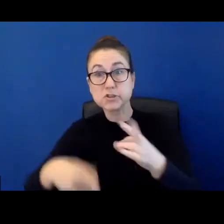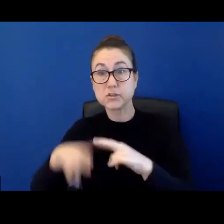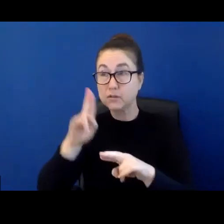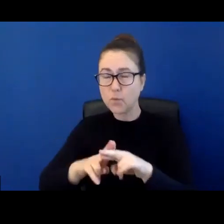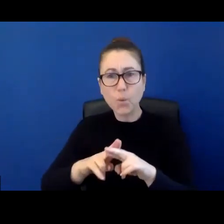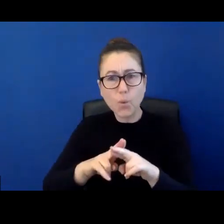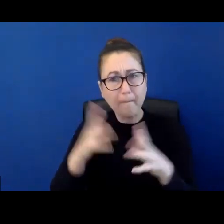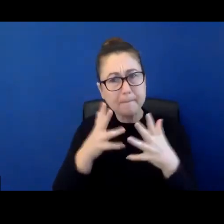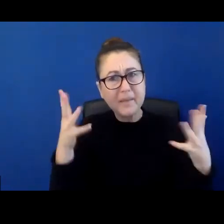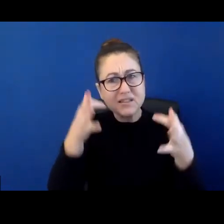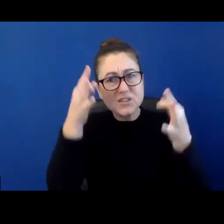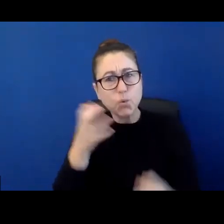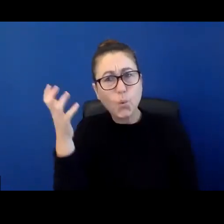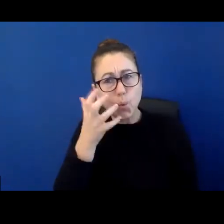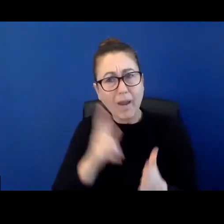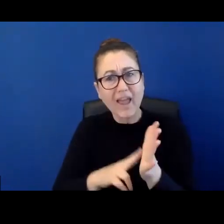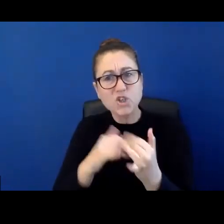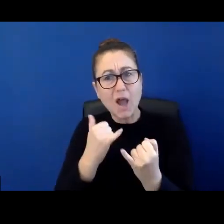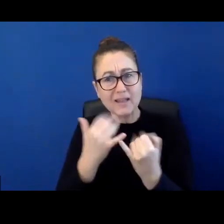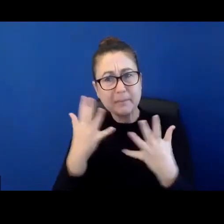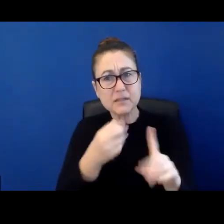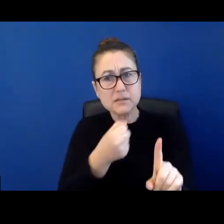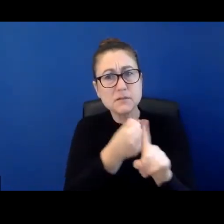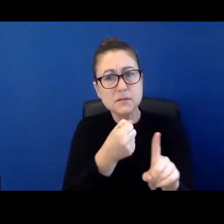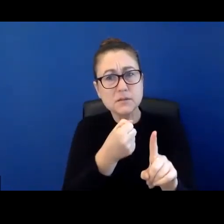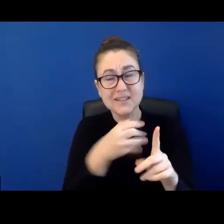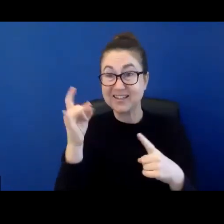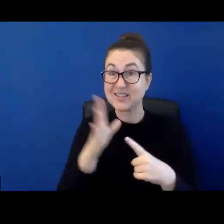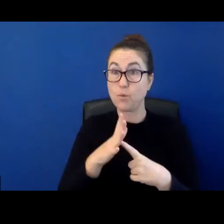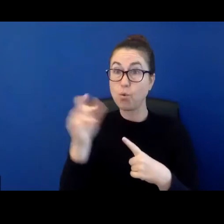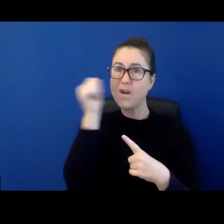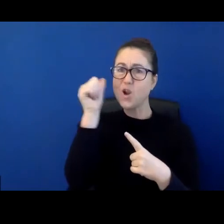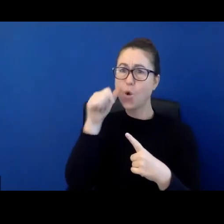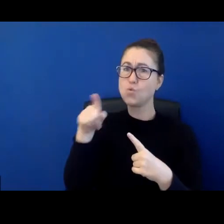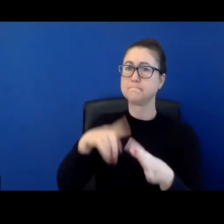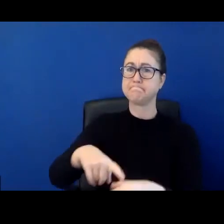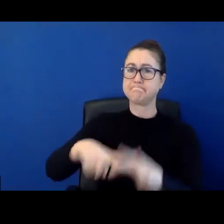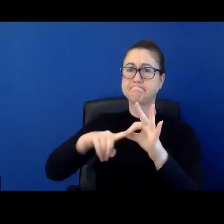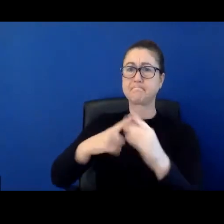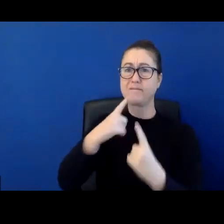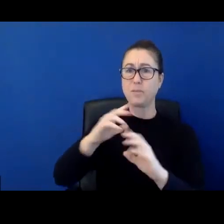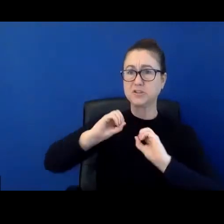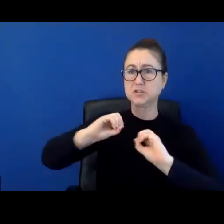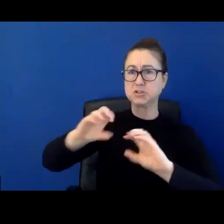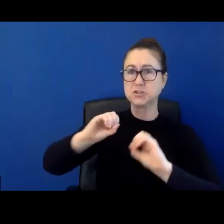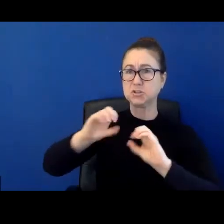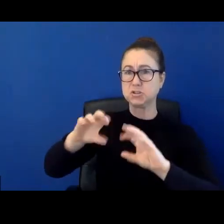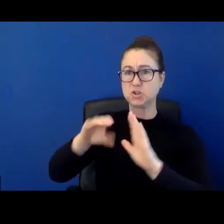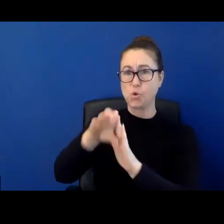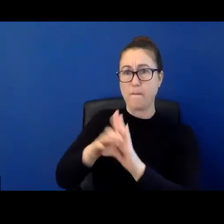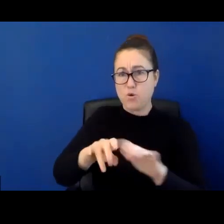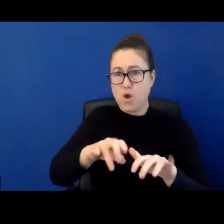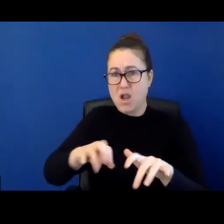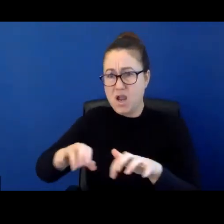in the NDIS, then you have to be very, very confident on the quality of the information that is being fed into the